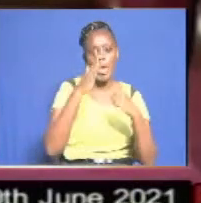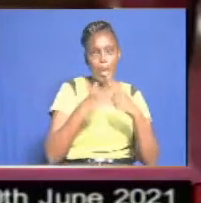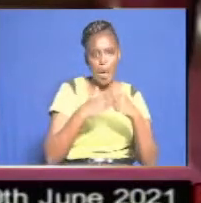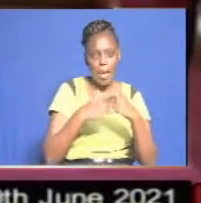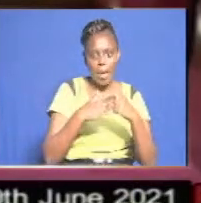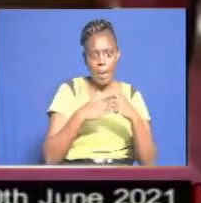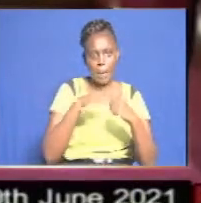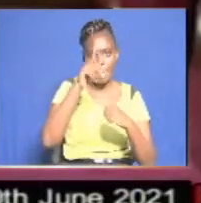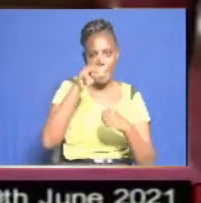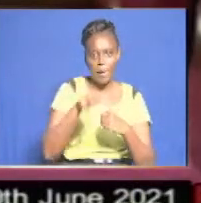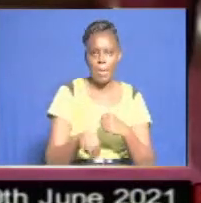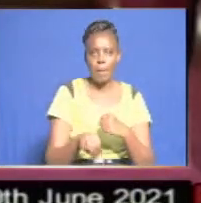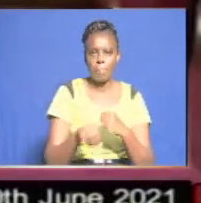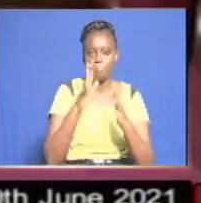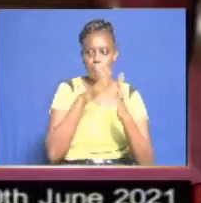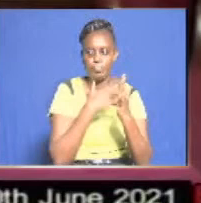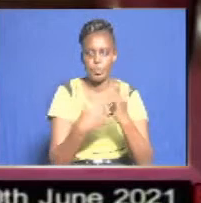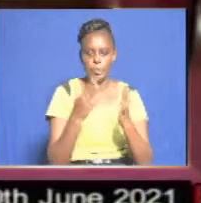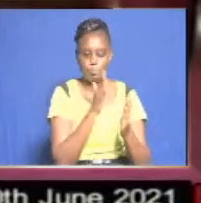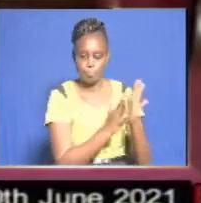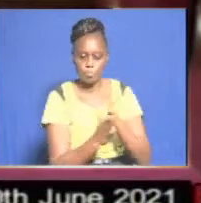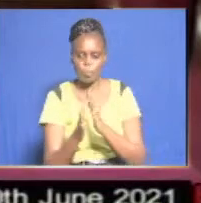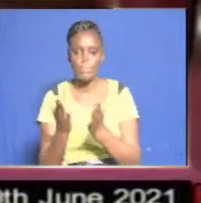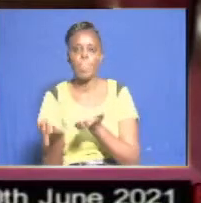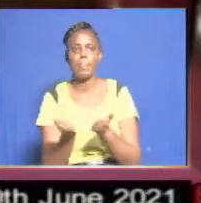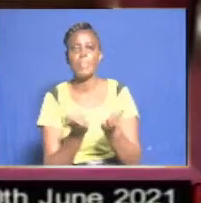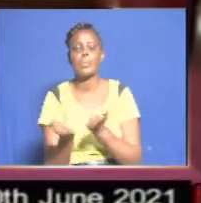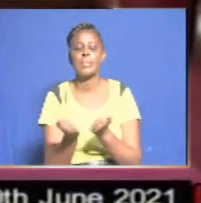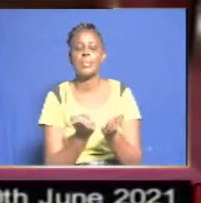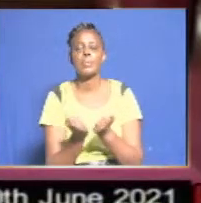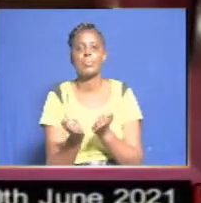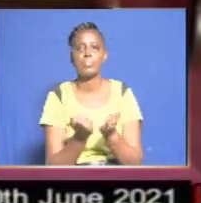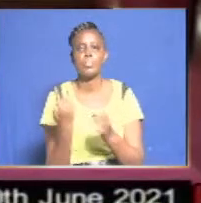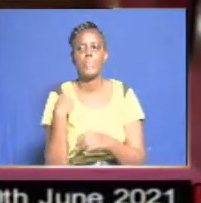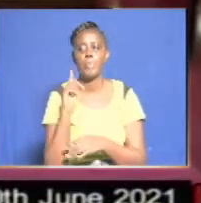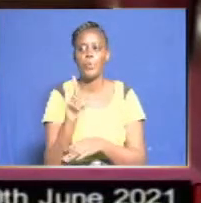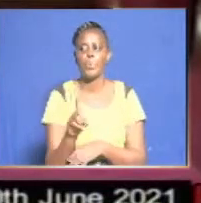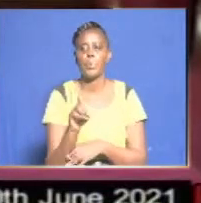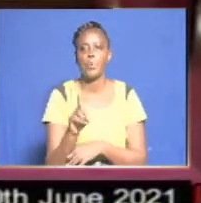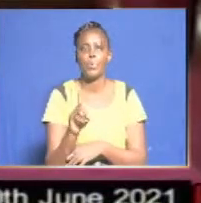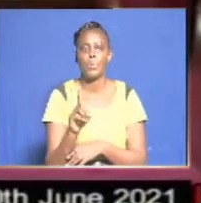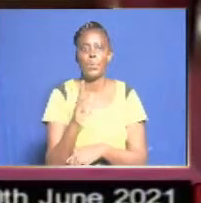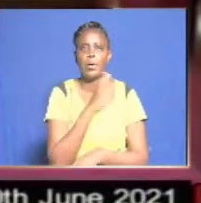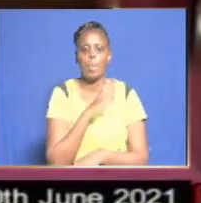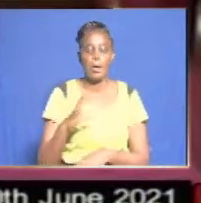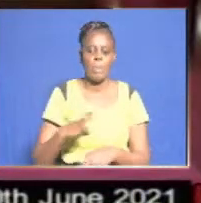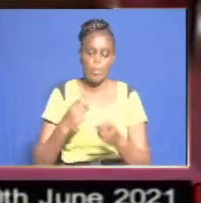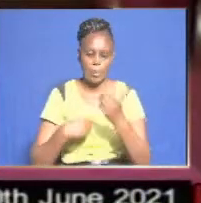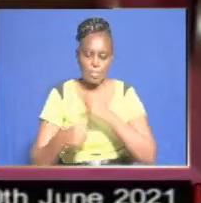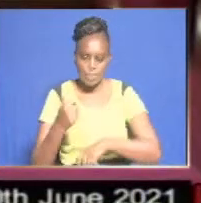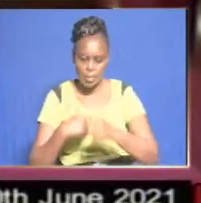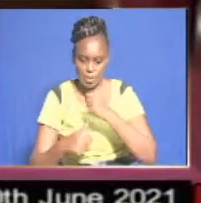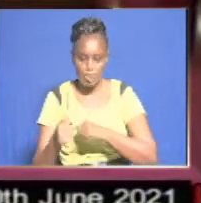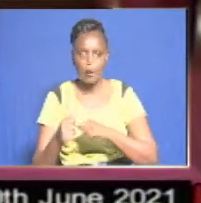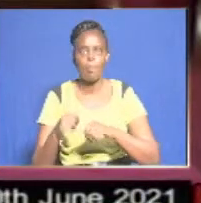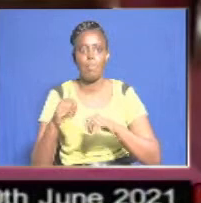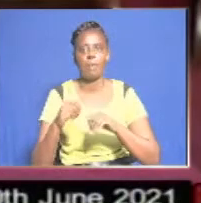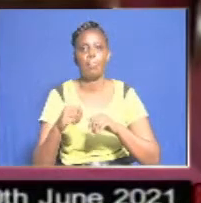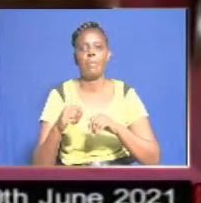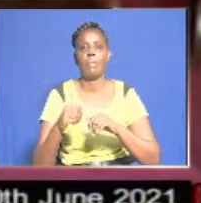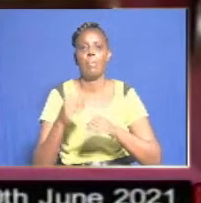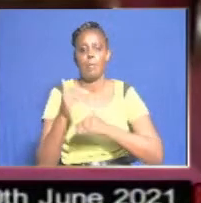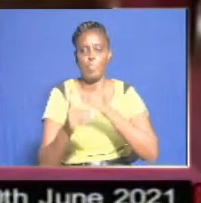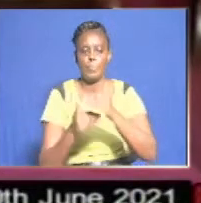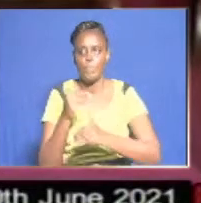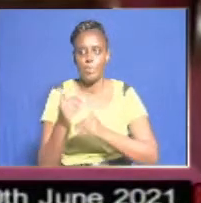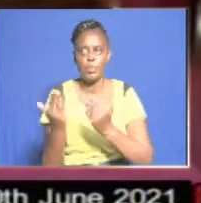we have scheduled the following business for consideration. Number one, in the Committee of Supply, in accordance with the procedure